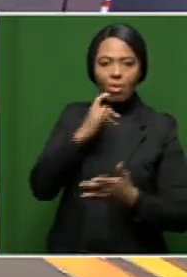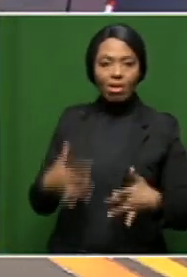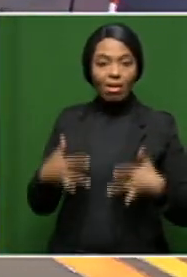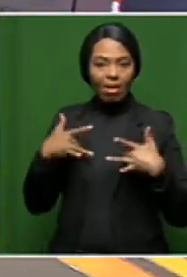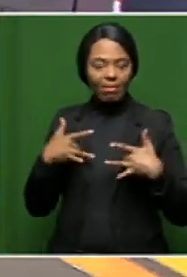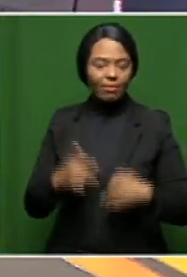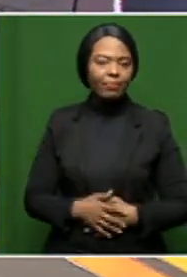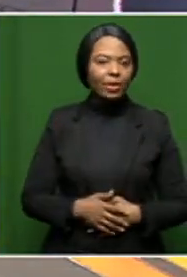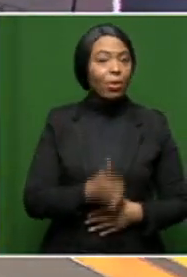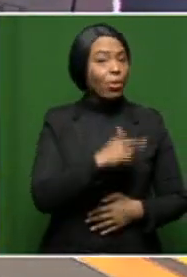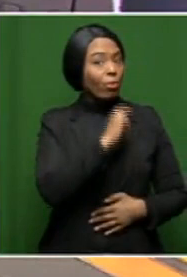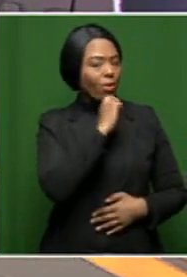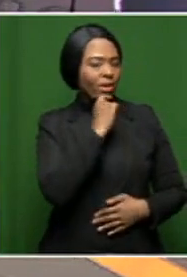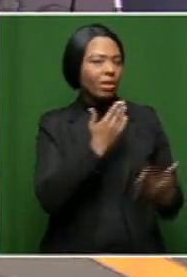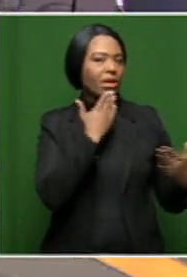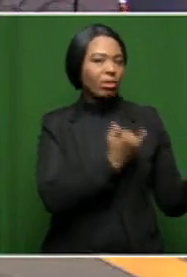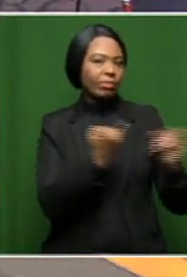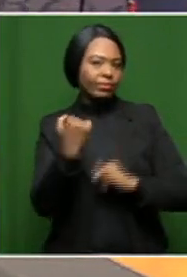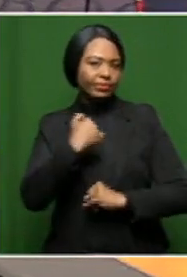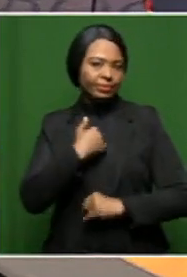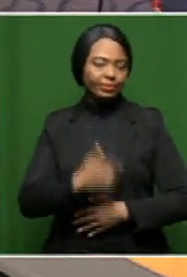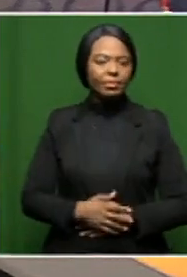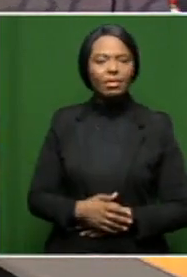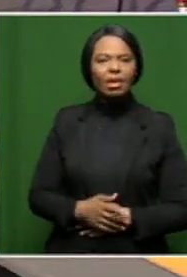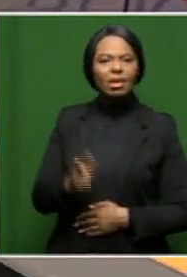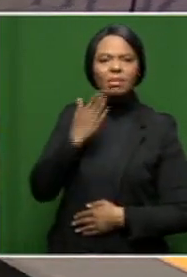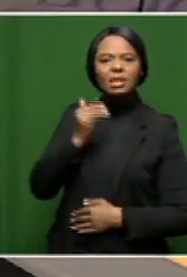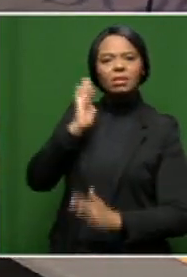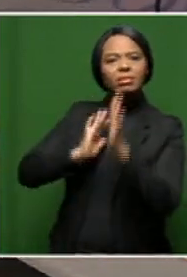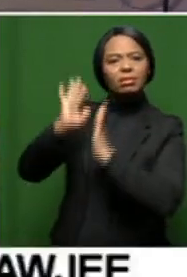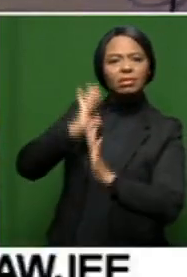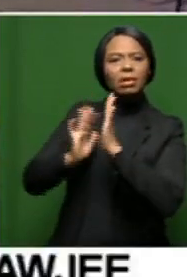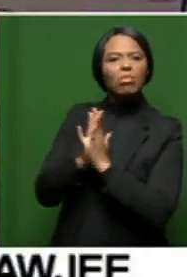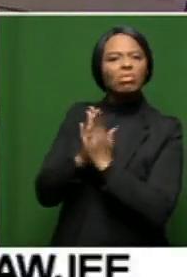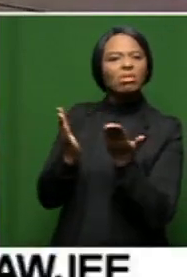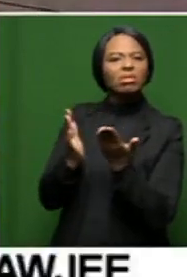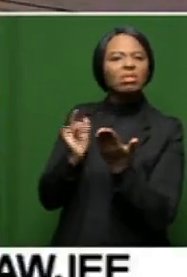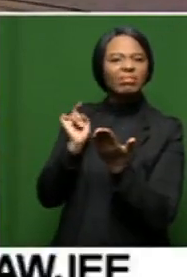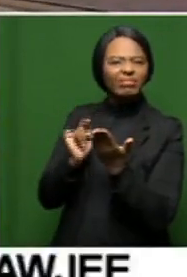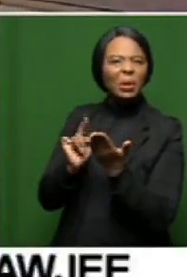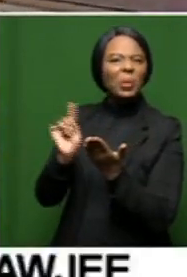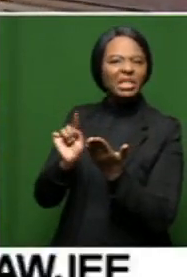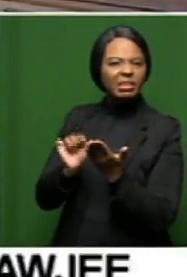Hi. Thanks so much for having me. Just in your own words, give us an outline of what this book is about.